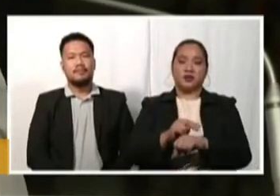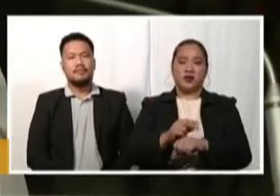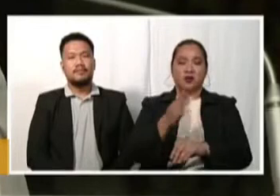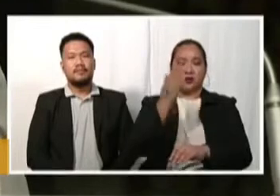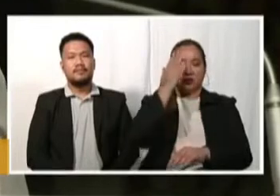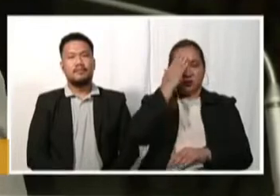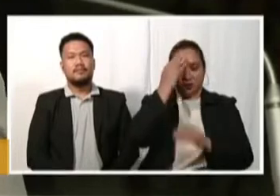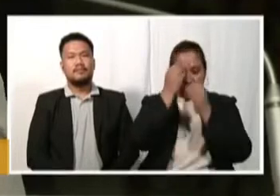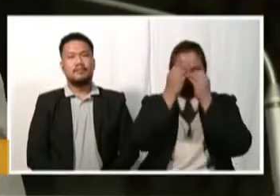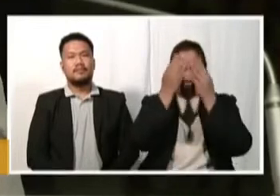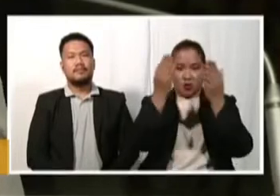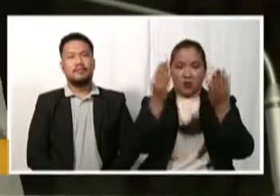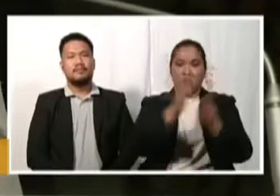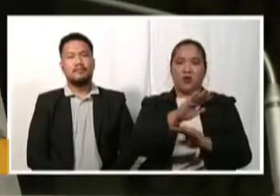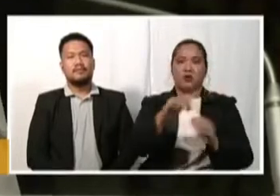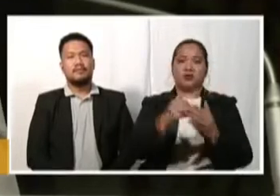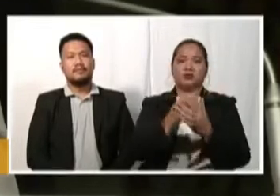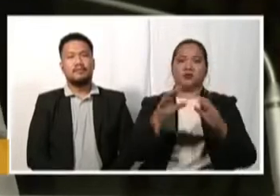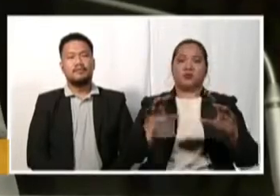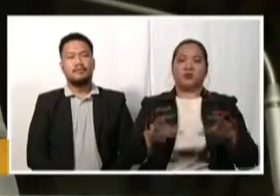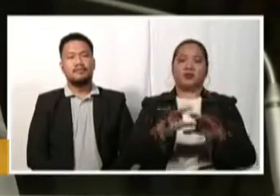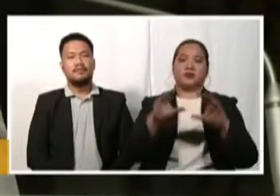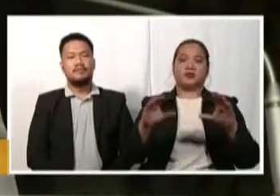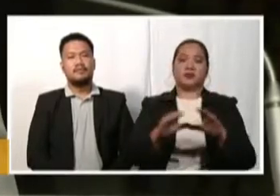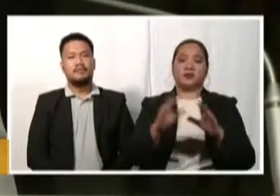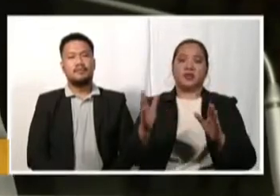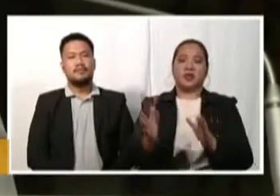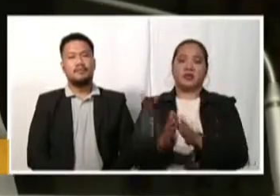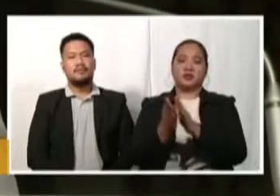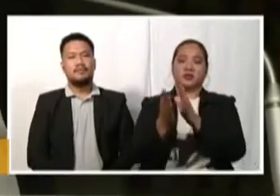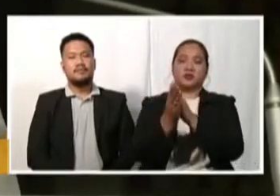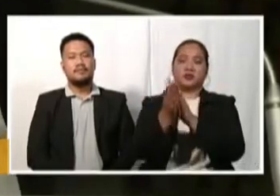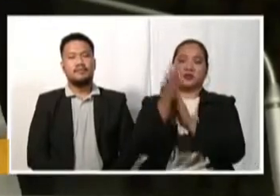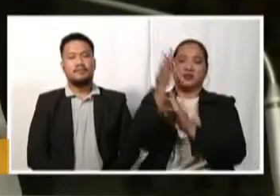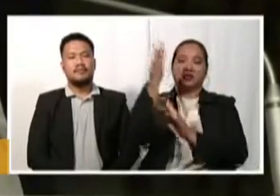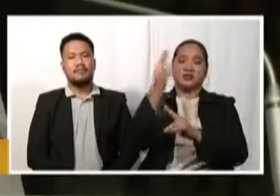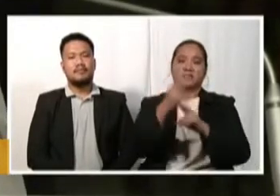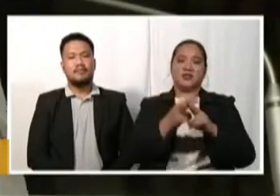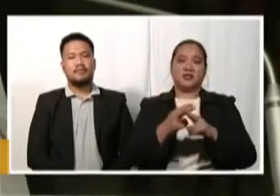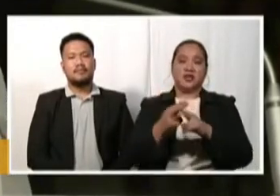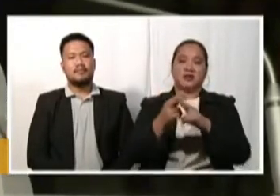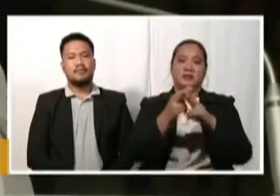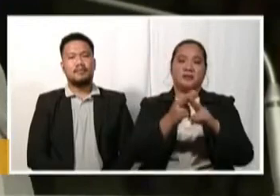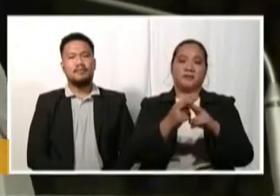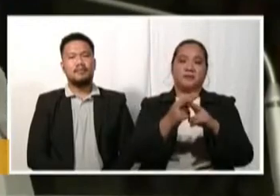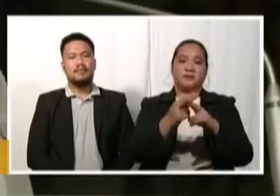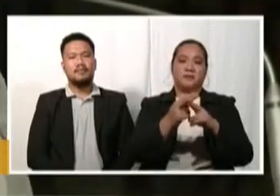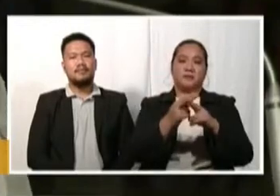deeds. Proclaim how exalted is His name.